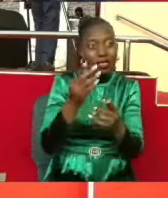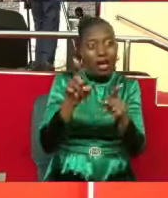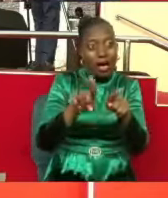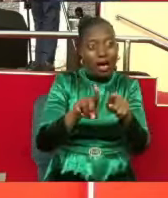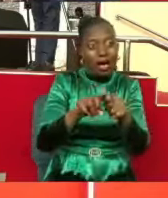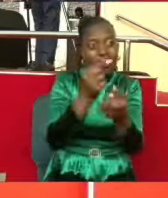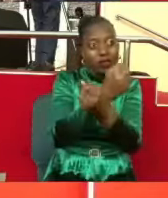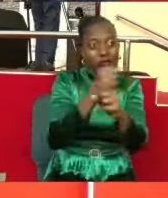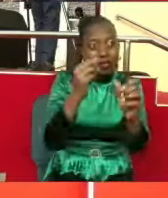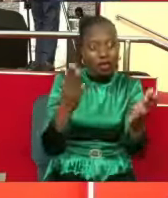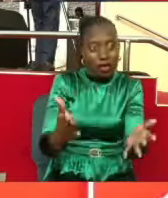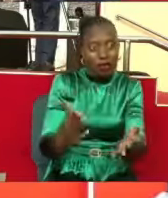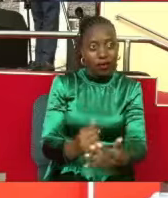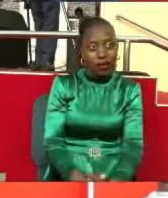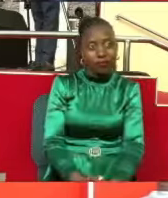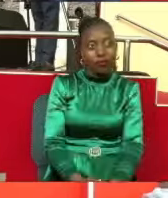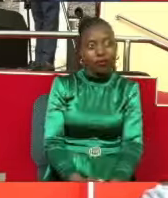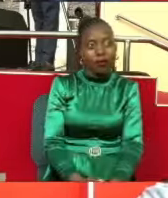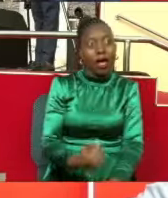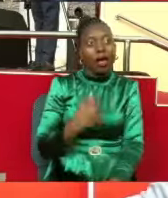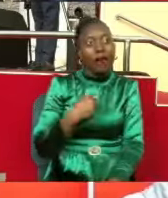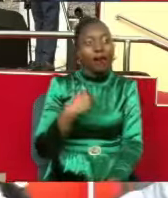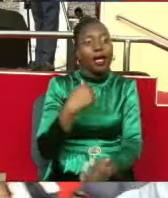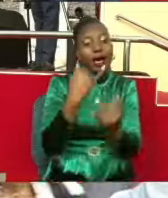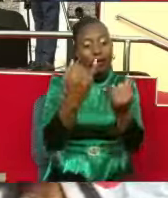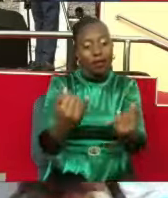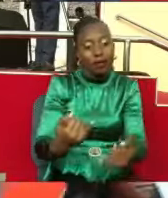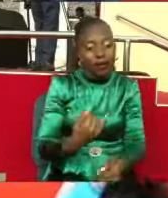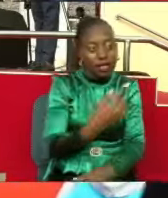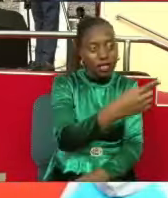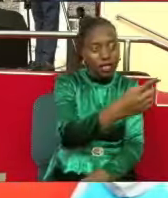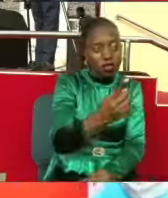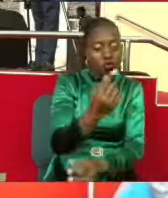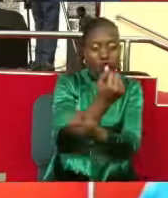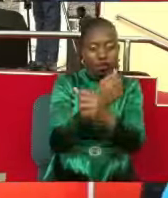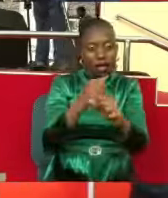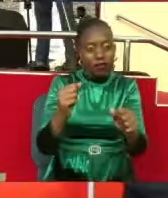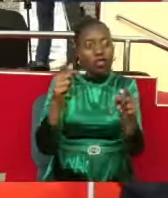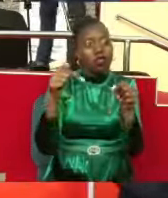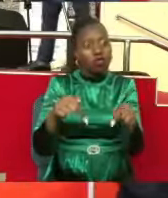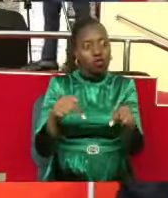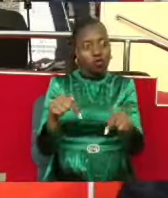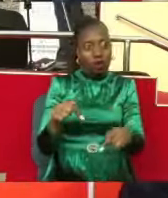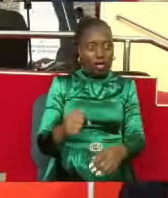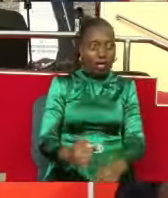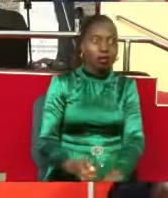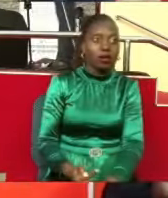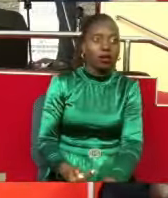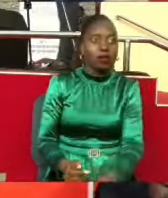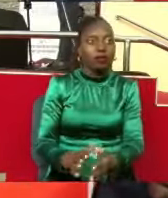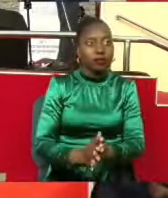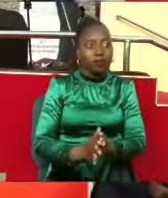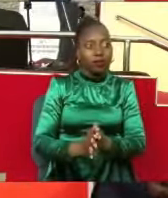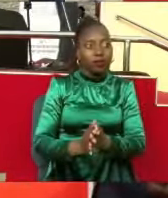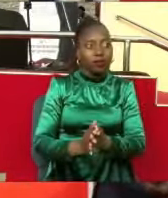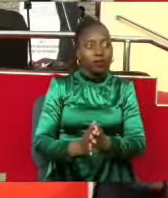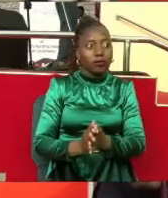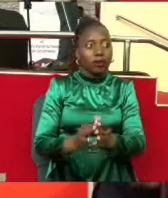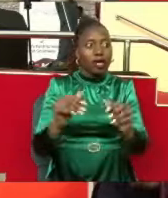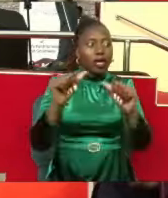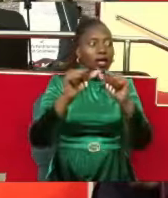haumjui Bwana kama mwokozi wa maisha yako. I want to invite you to salvation today. Ningependa kukuita katika wokovu leo. The altar is